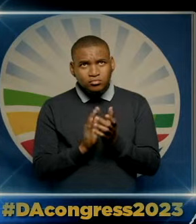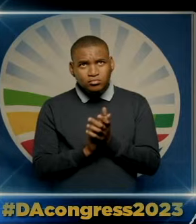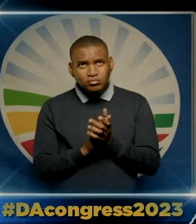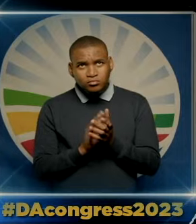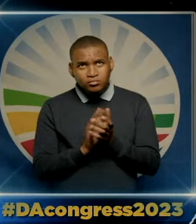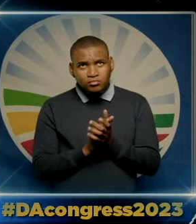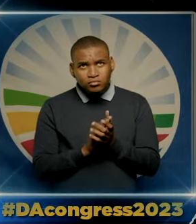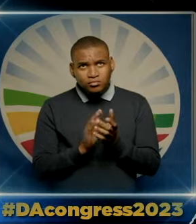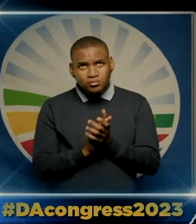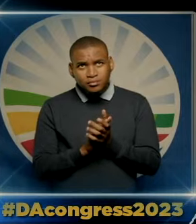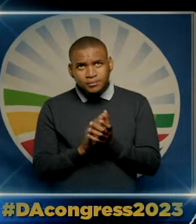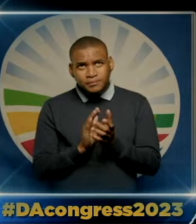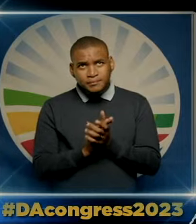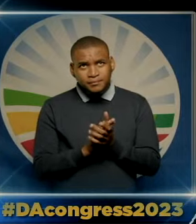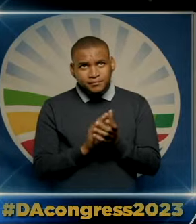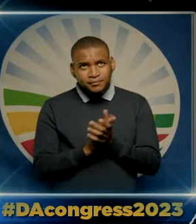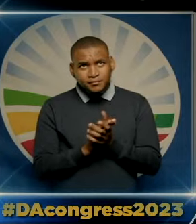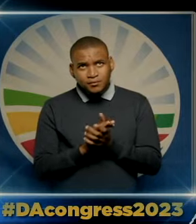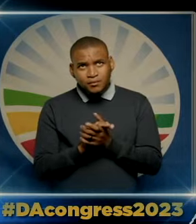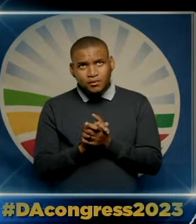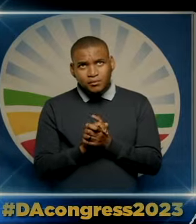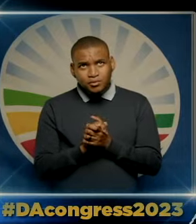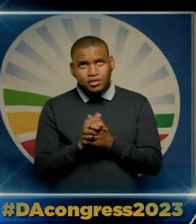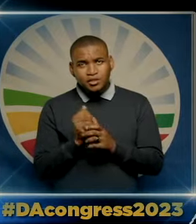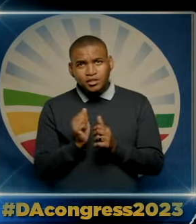You know this one, we just sing with us.